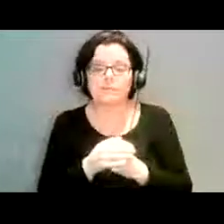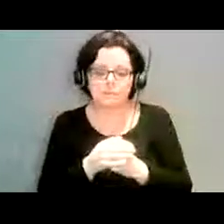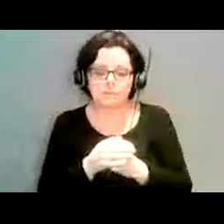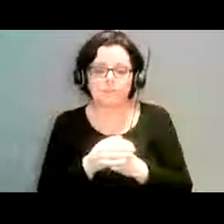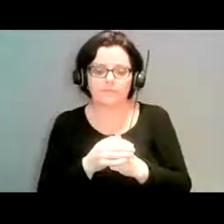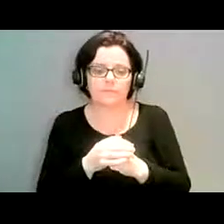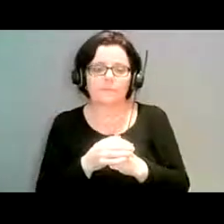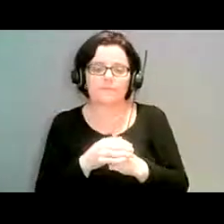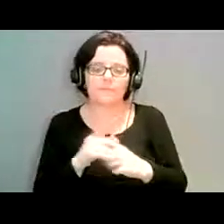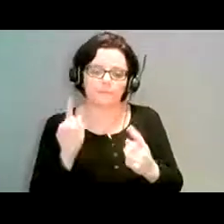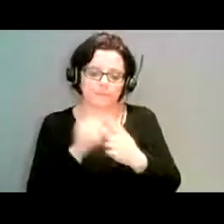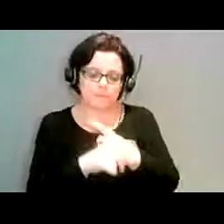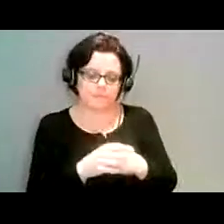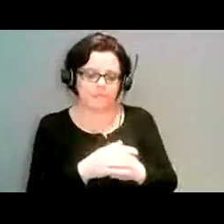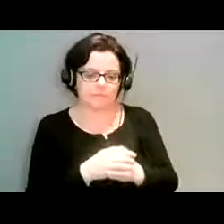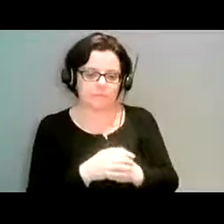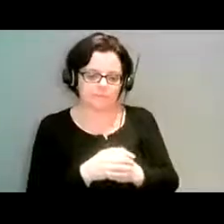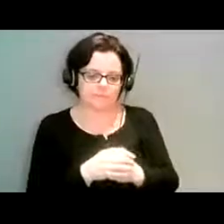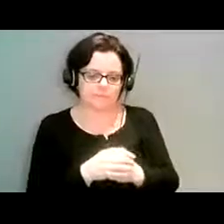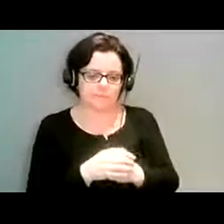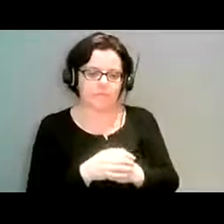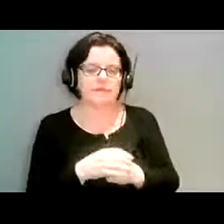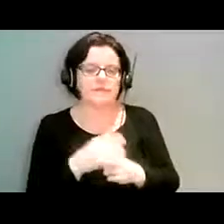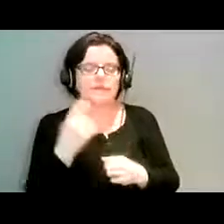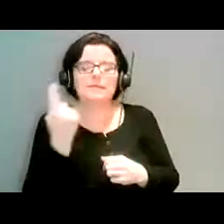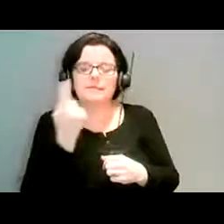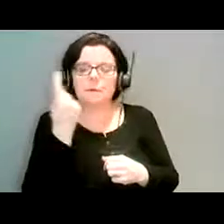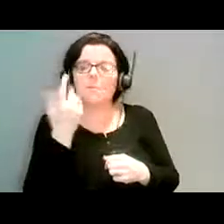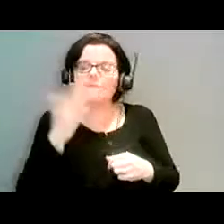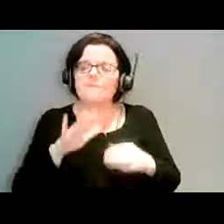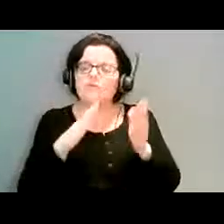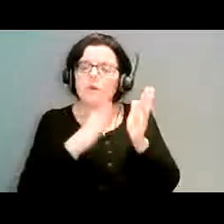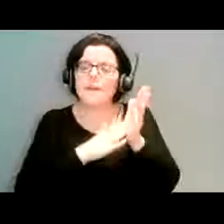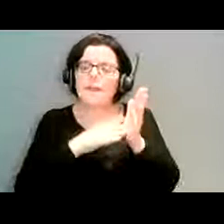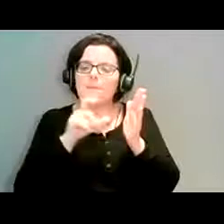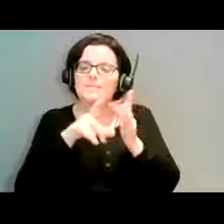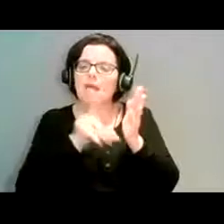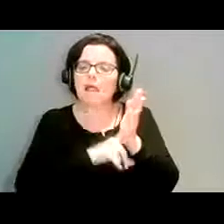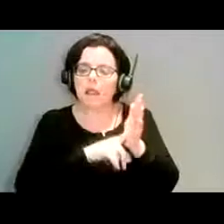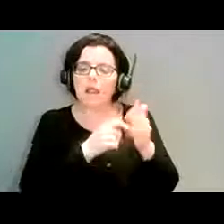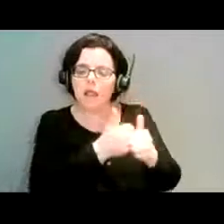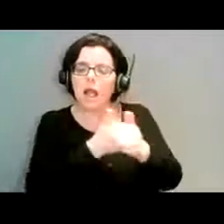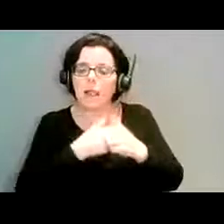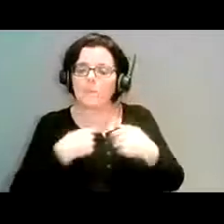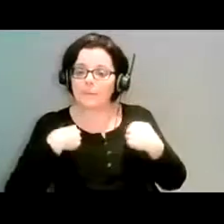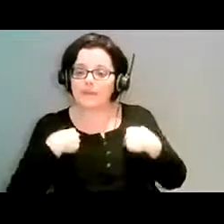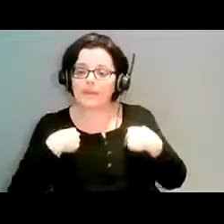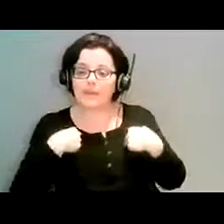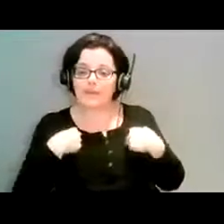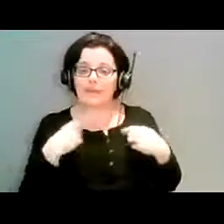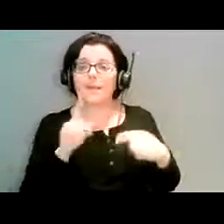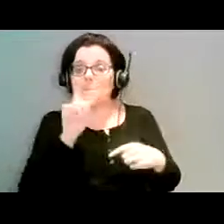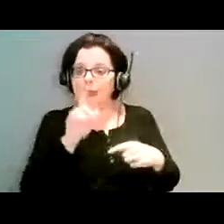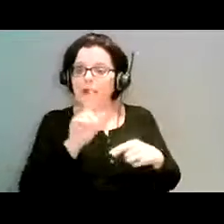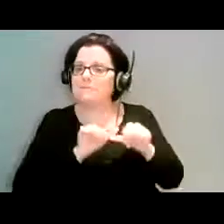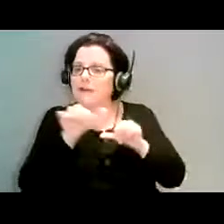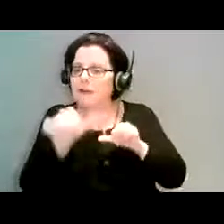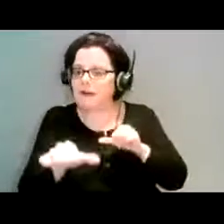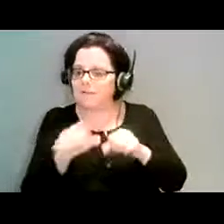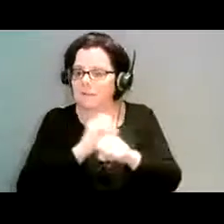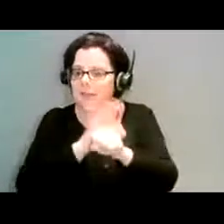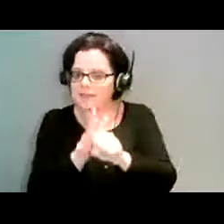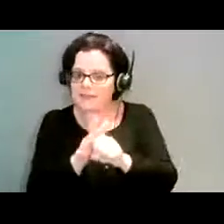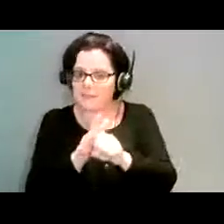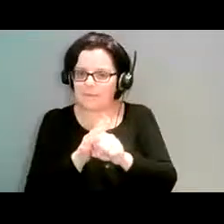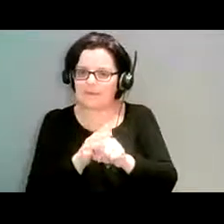Someone from Still is helping me, but we've agreed that after the pandemic, when we can all sit